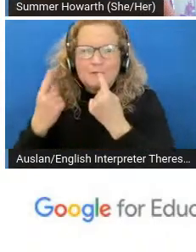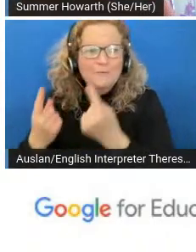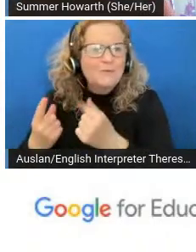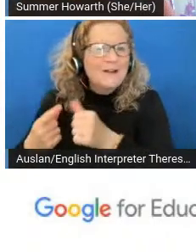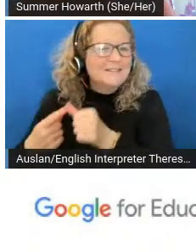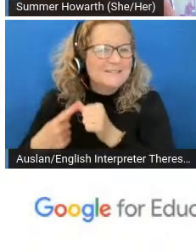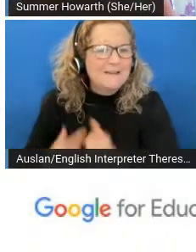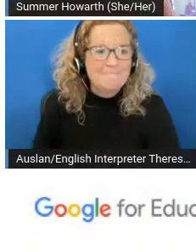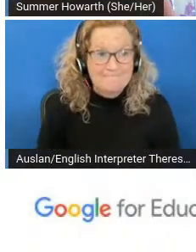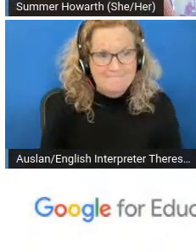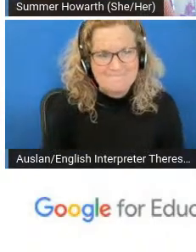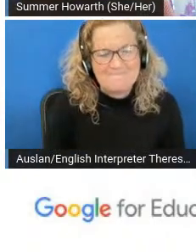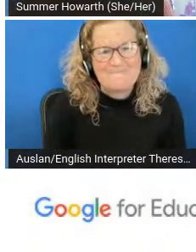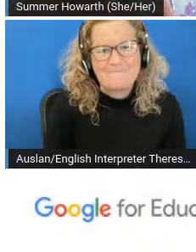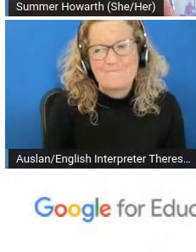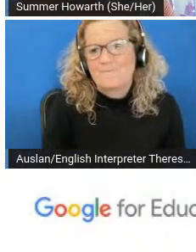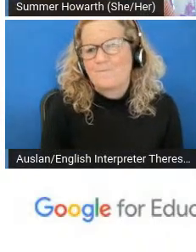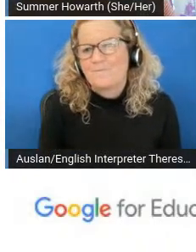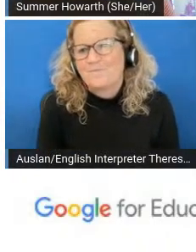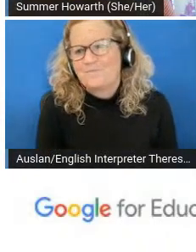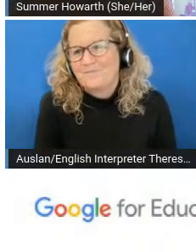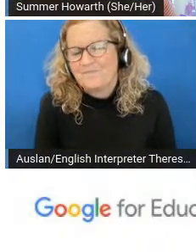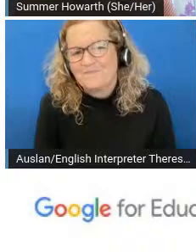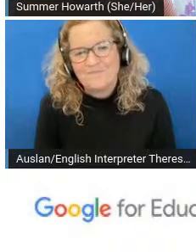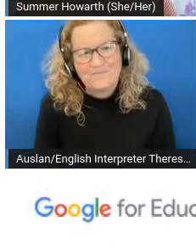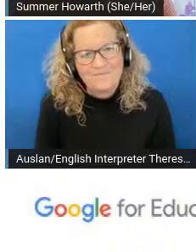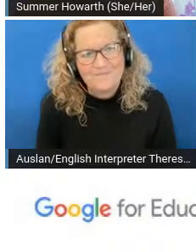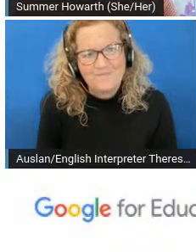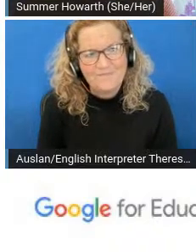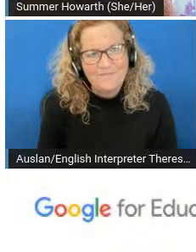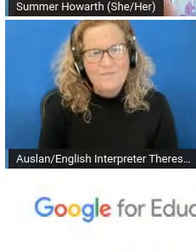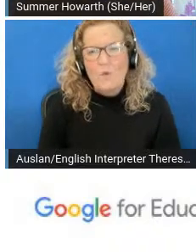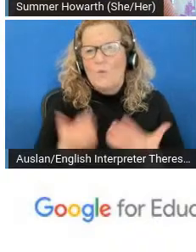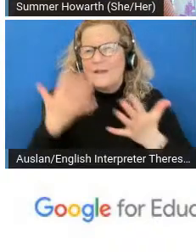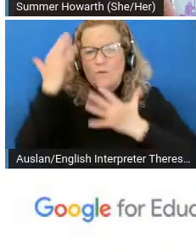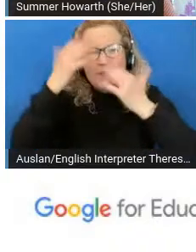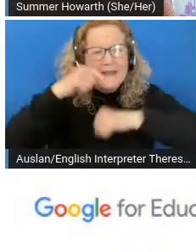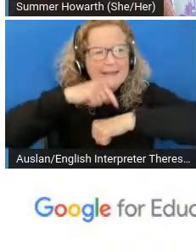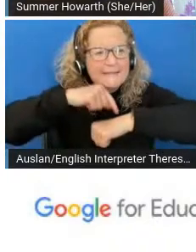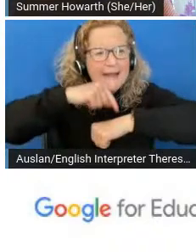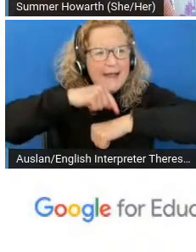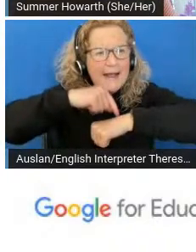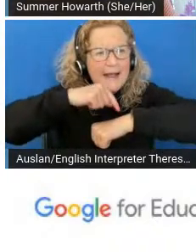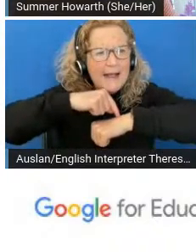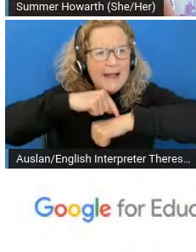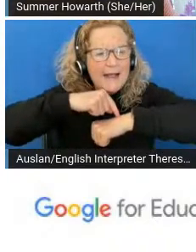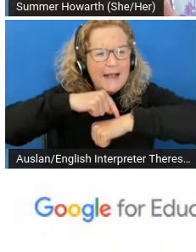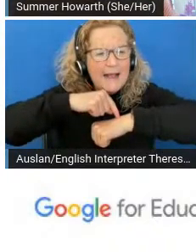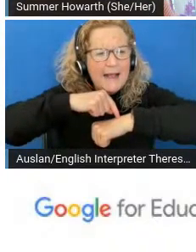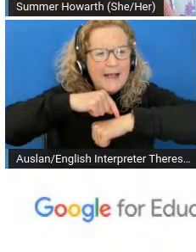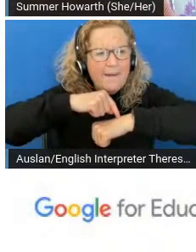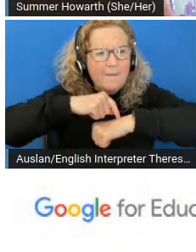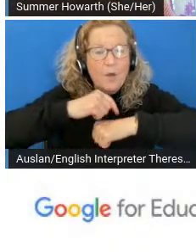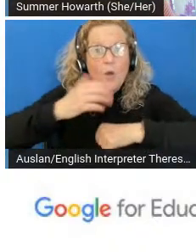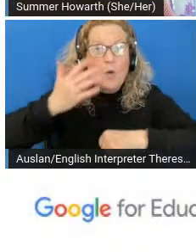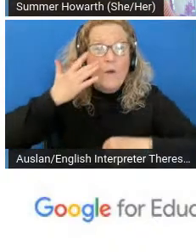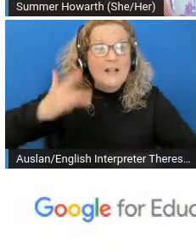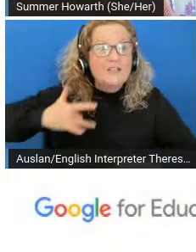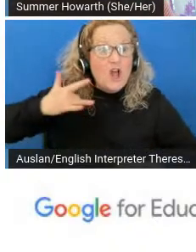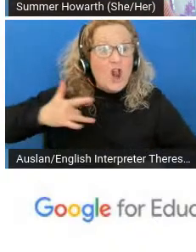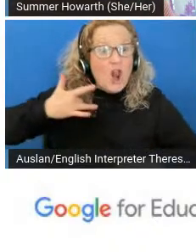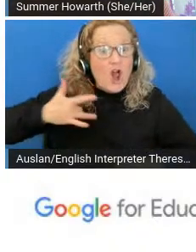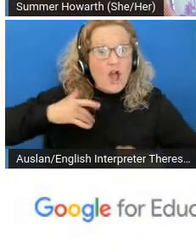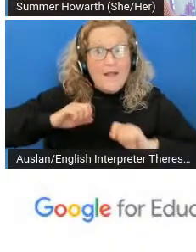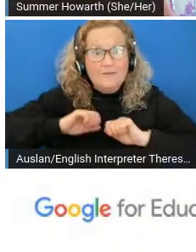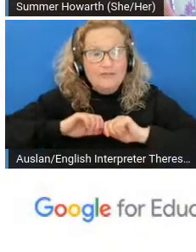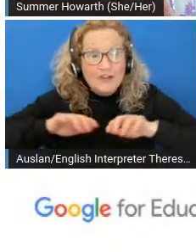comments. We'll do that thinking time. It's not awkward when it's a live stream, just to sit in